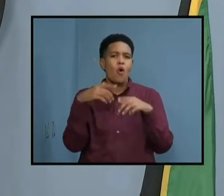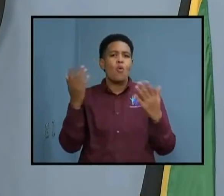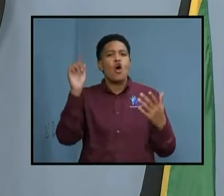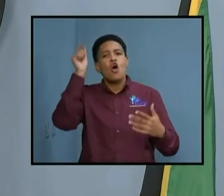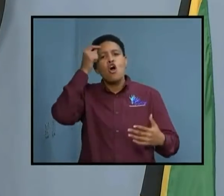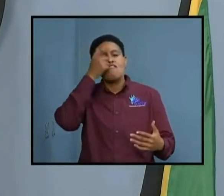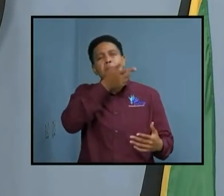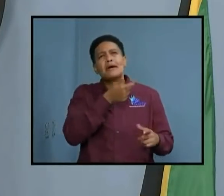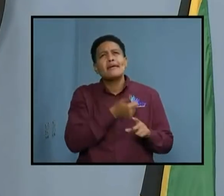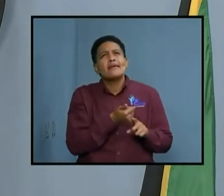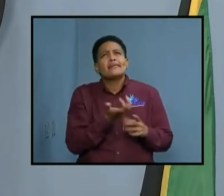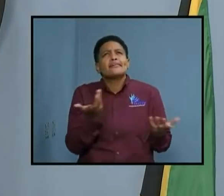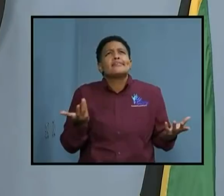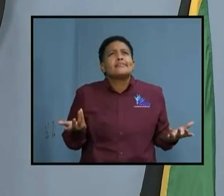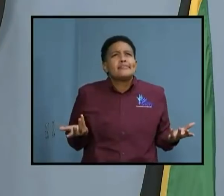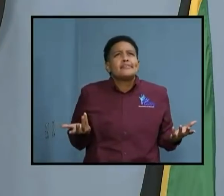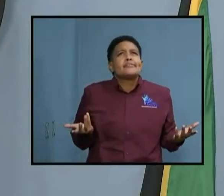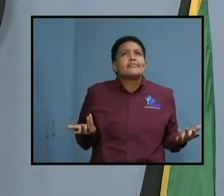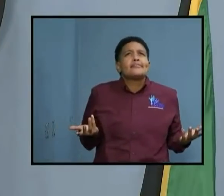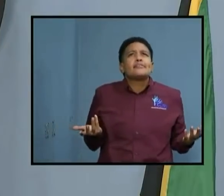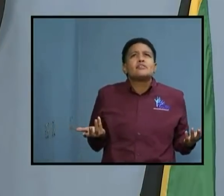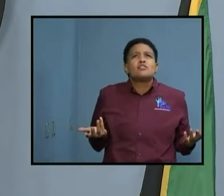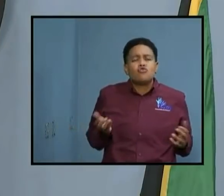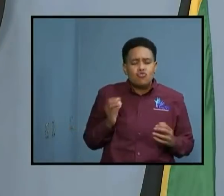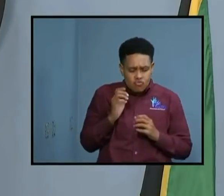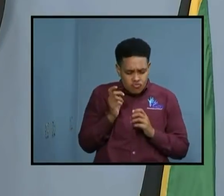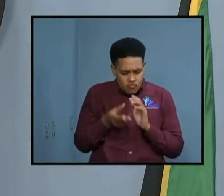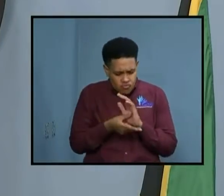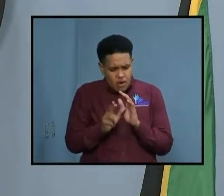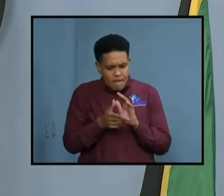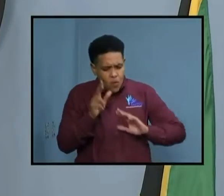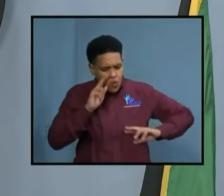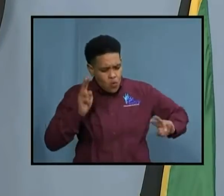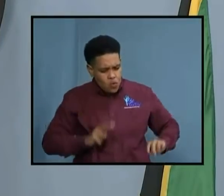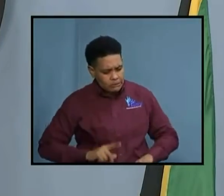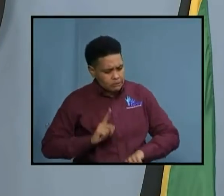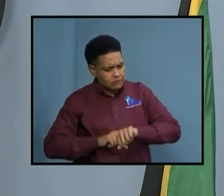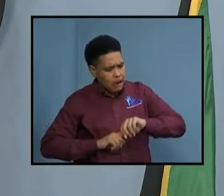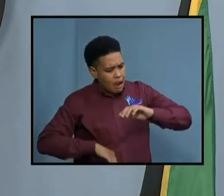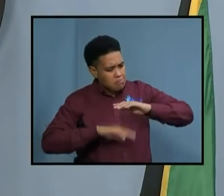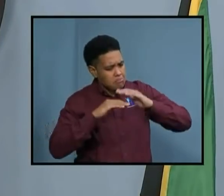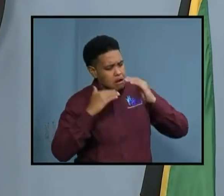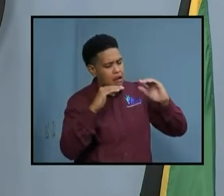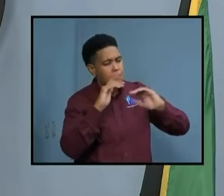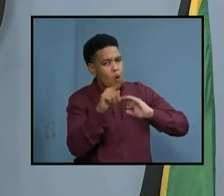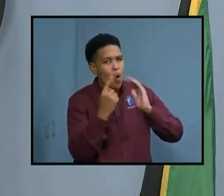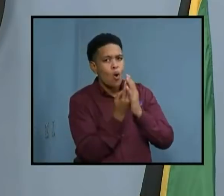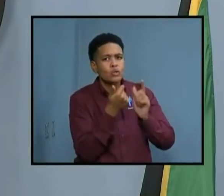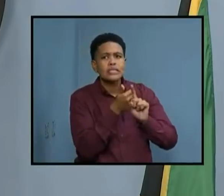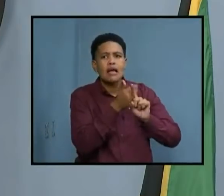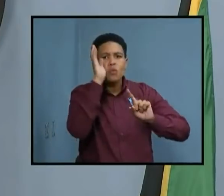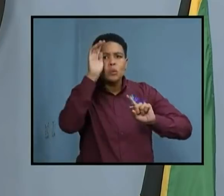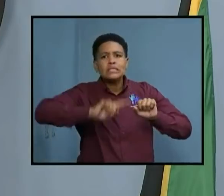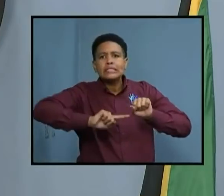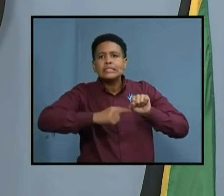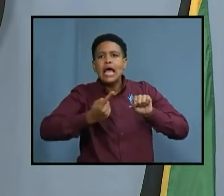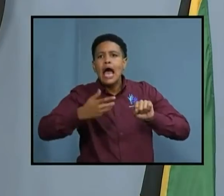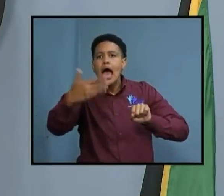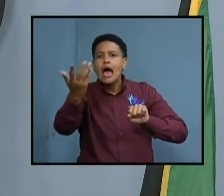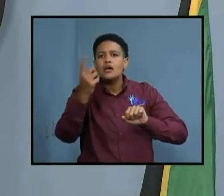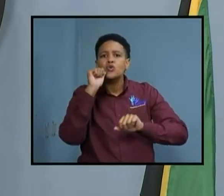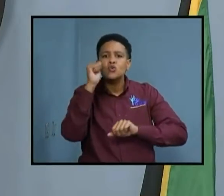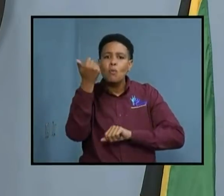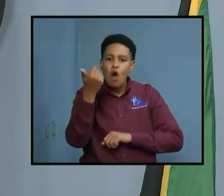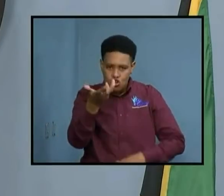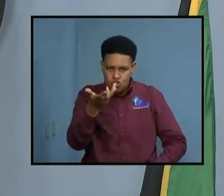government is revising the curfew hours, which will start